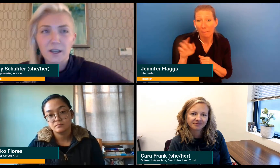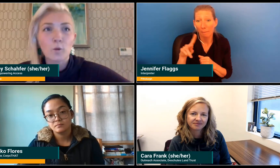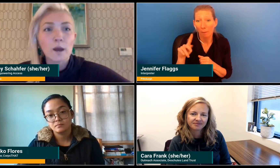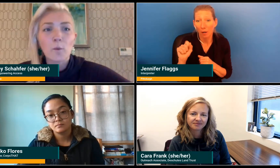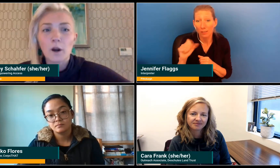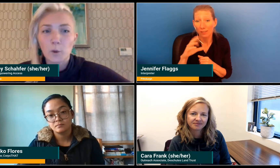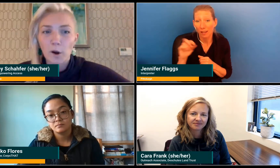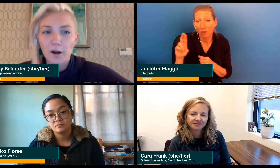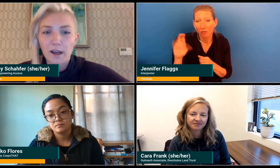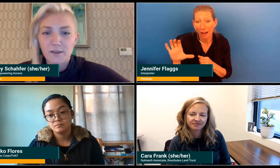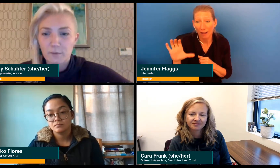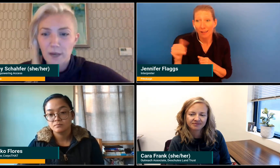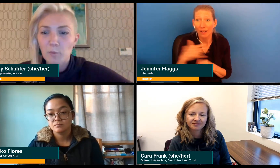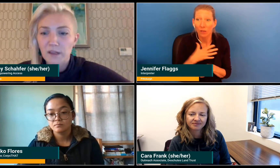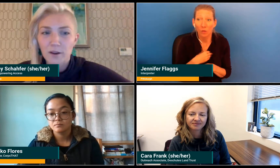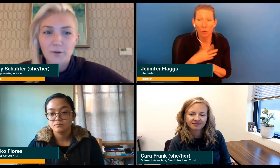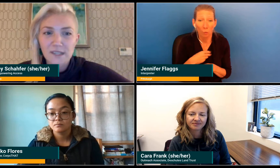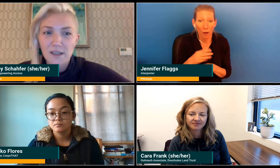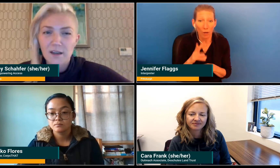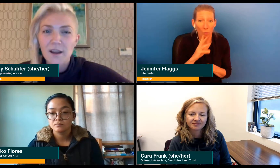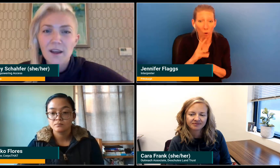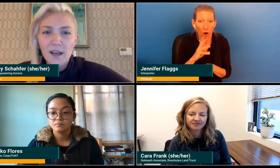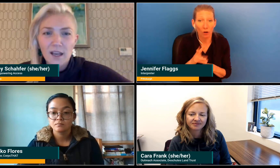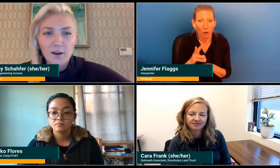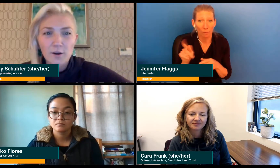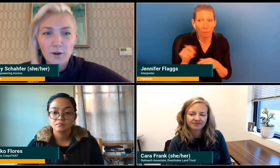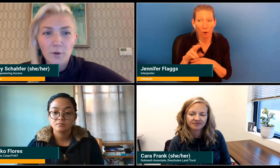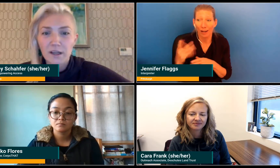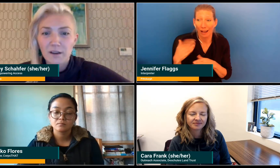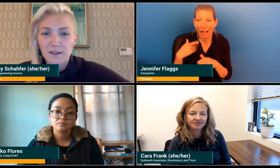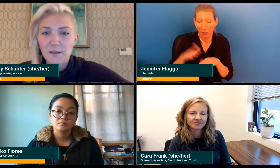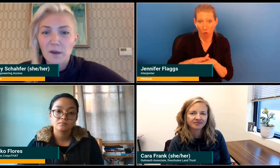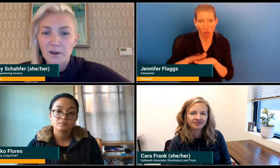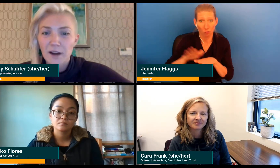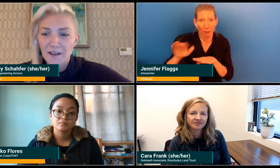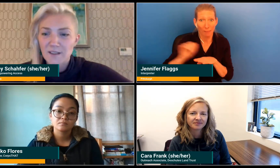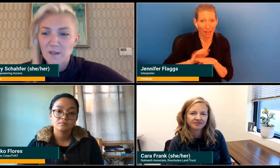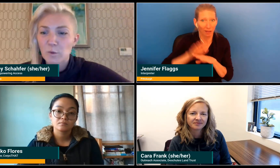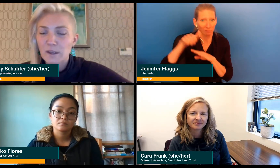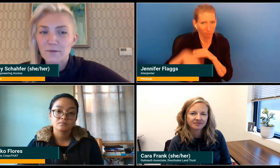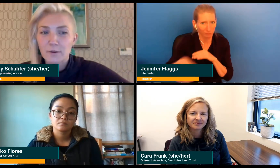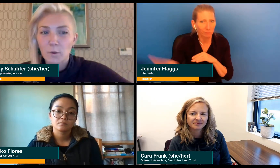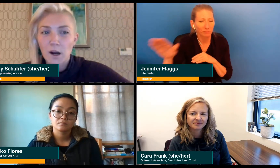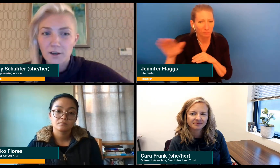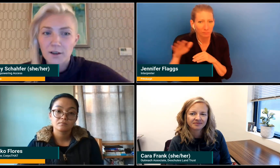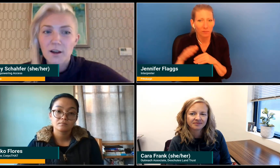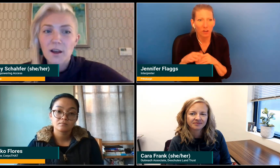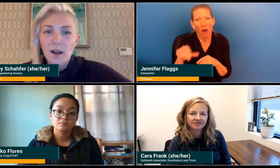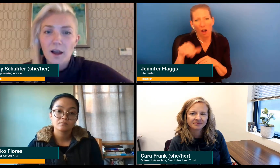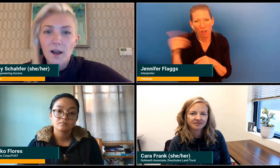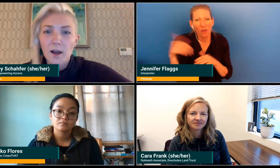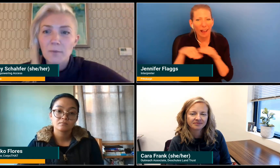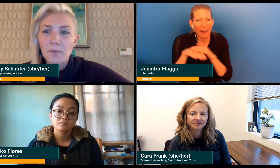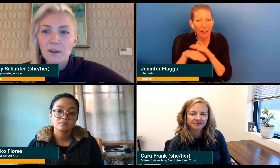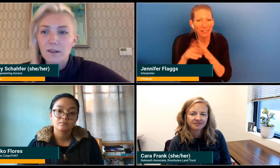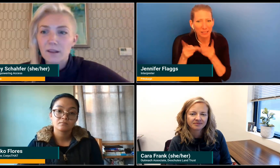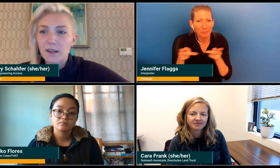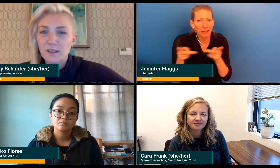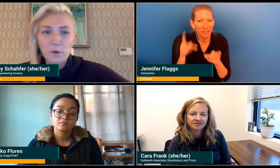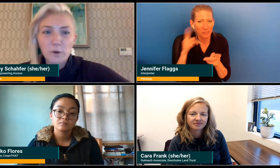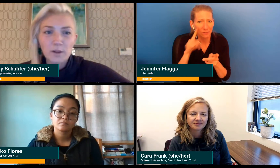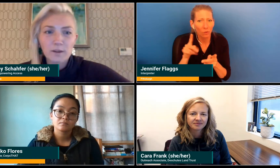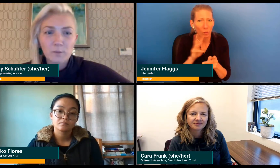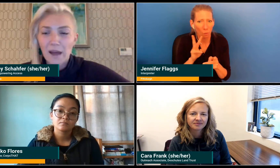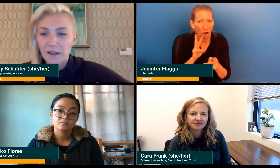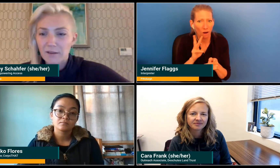I think like our Whitewater Park has a ramp that goes in, and I know they're working on some other access points for water that